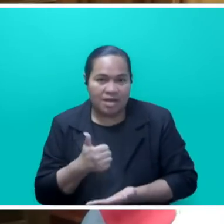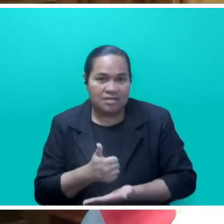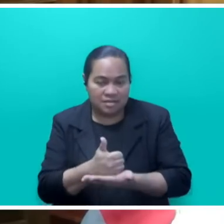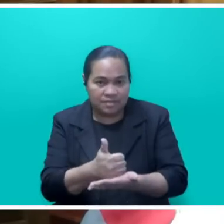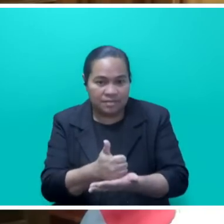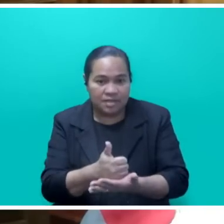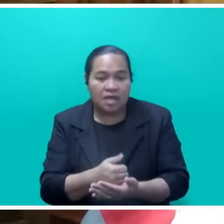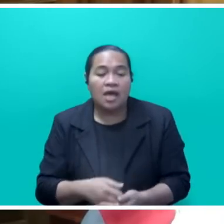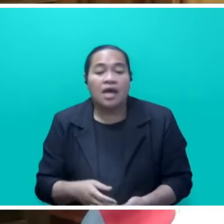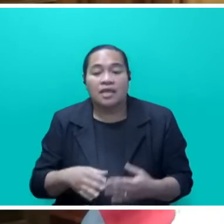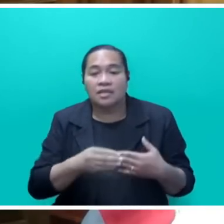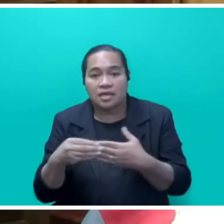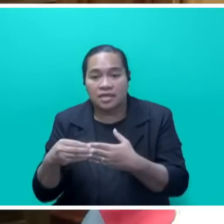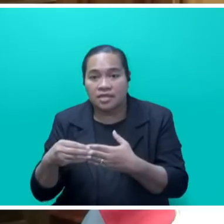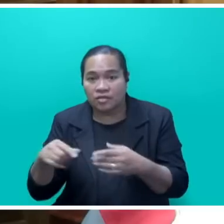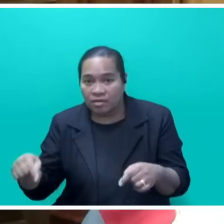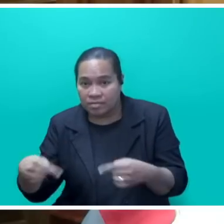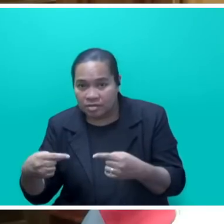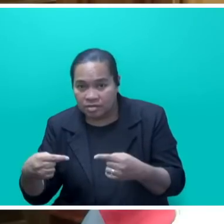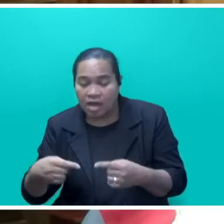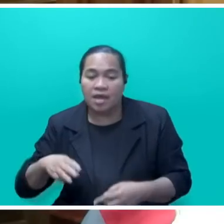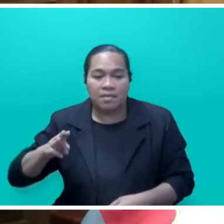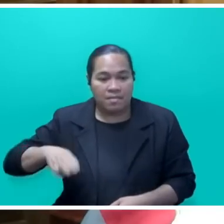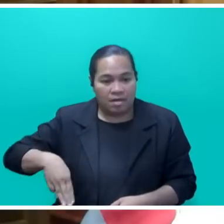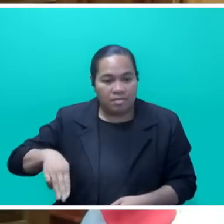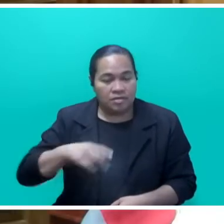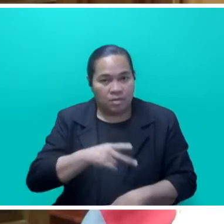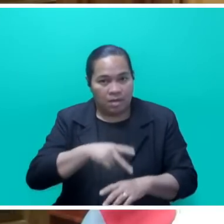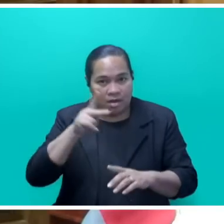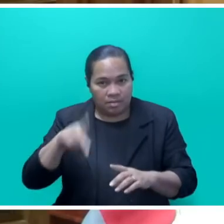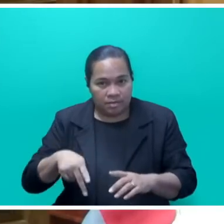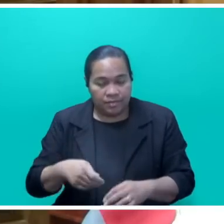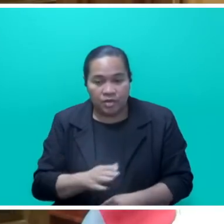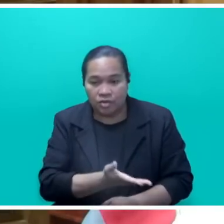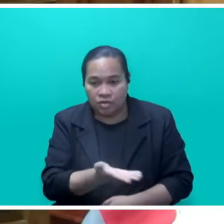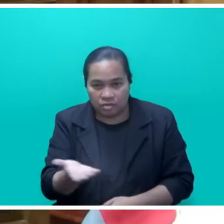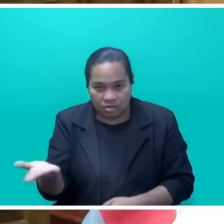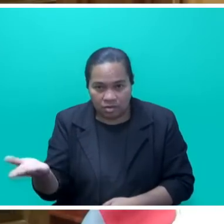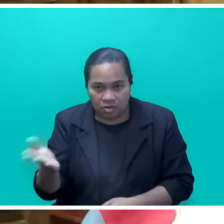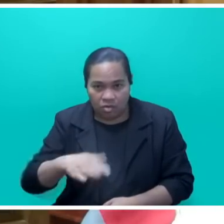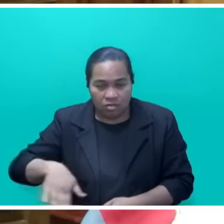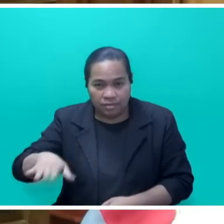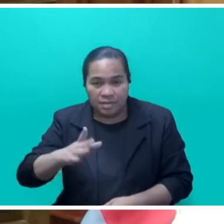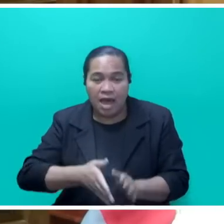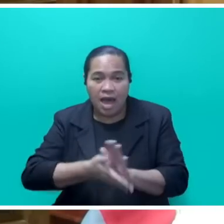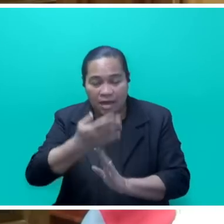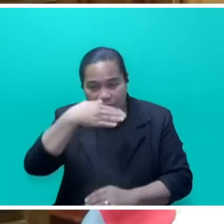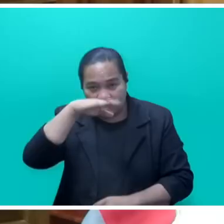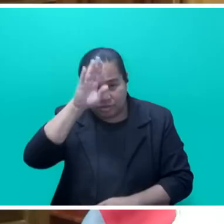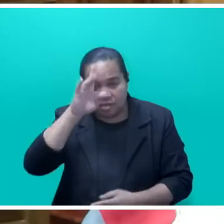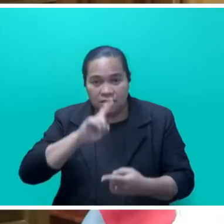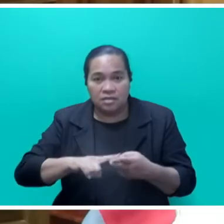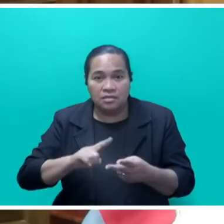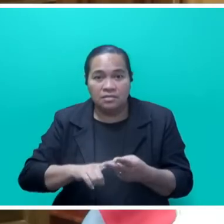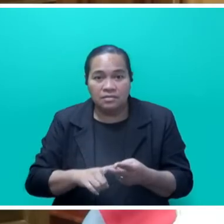of Opposition, Honourable Members of Parliament, Your Excellencies, High Commissioners,